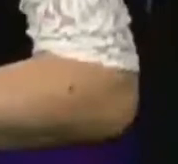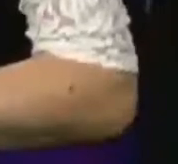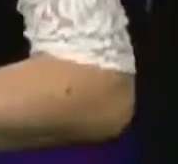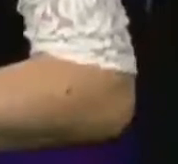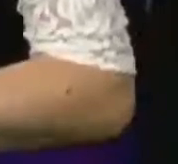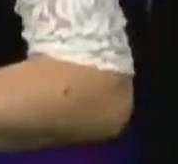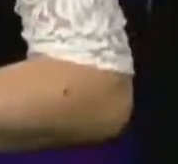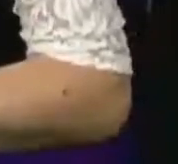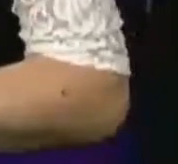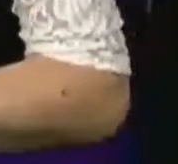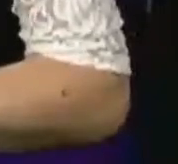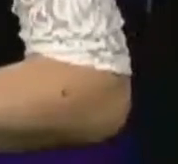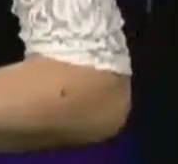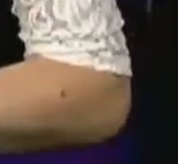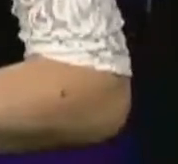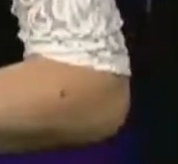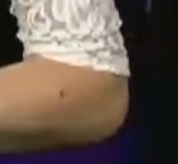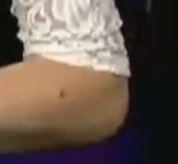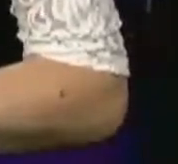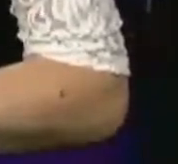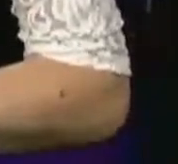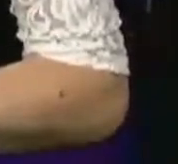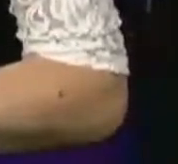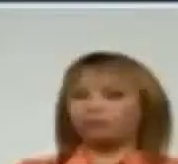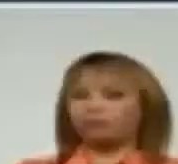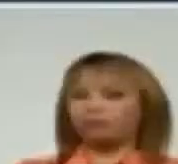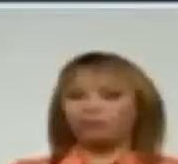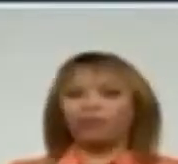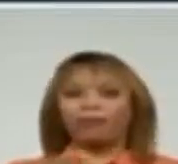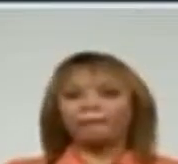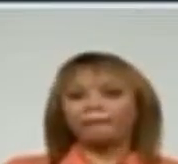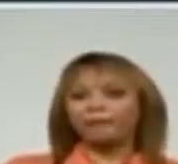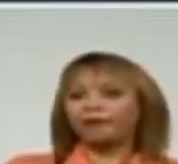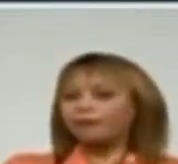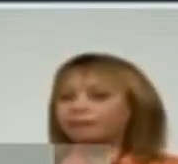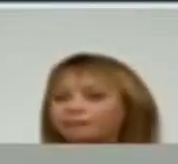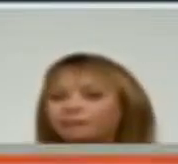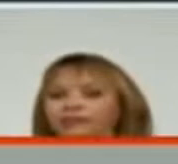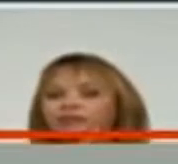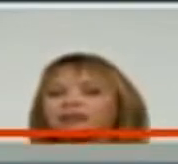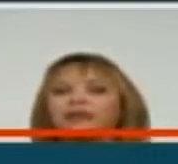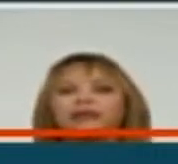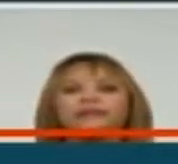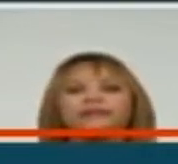Cuban health authorities offered an update on COVID-19 cases this Wednesday.